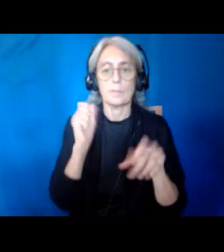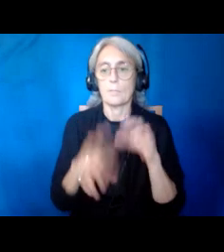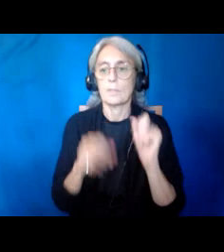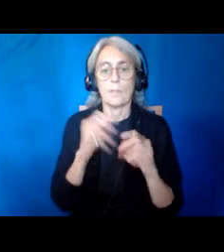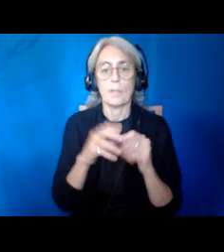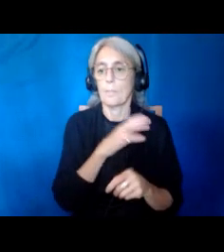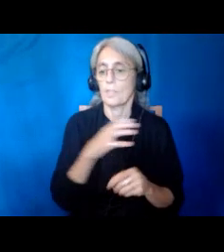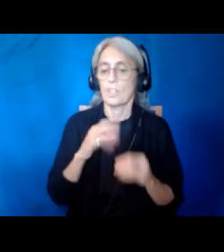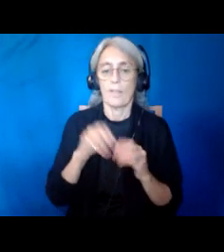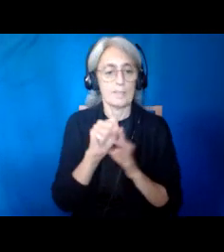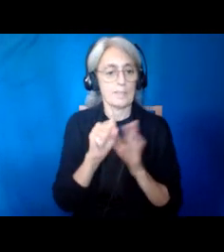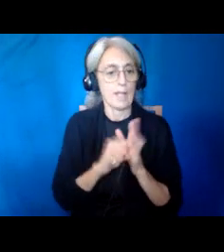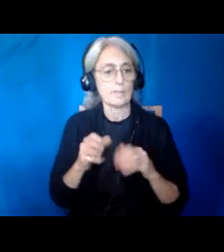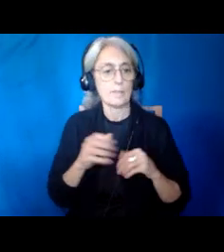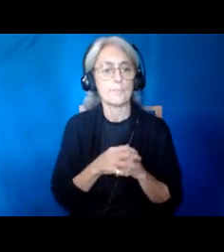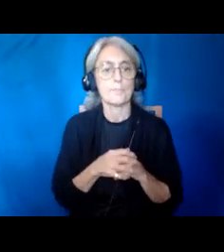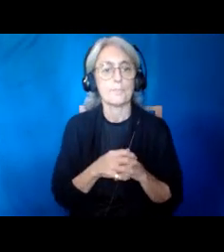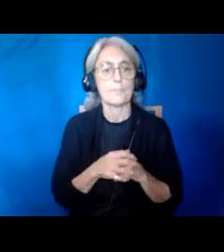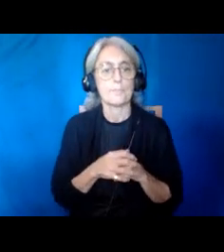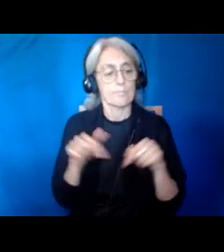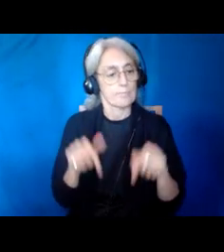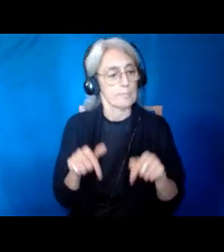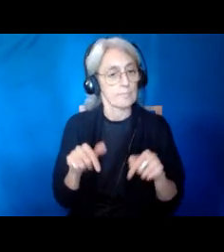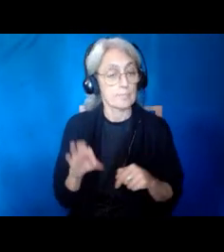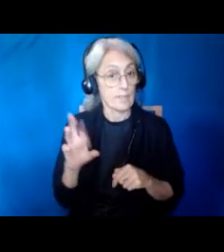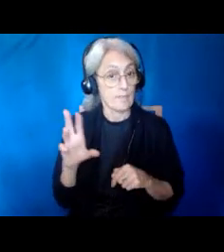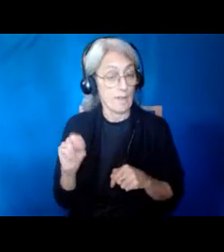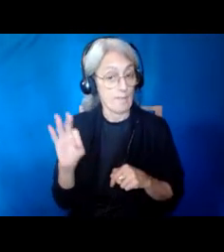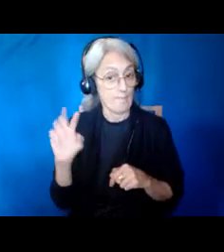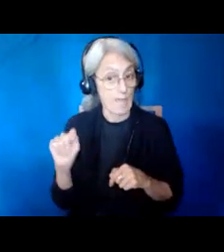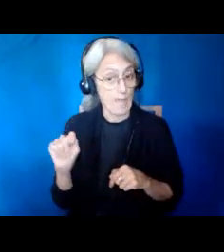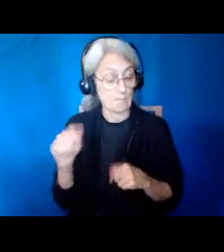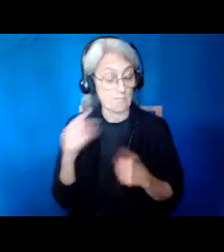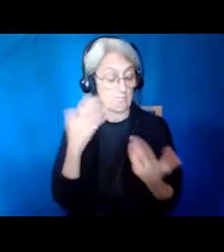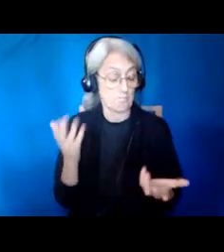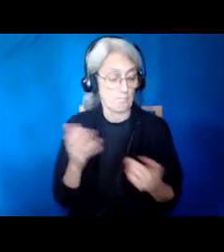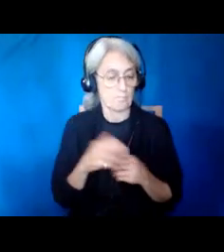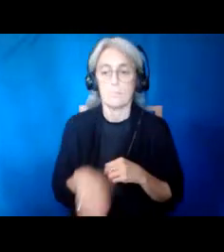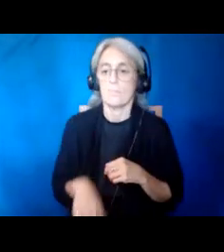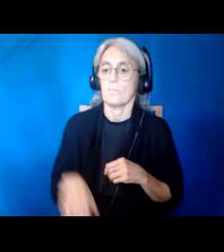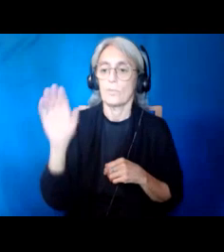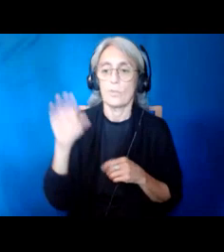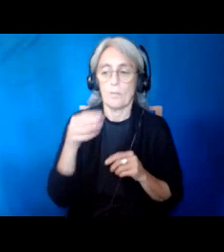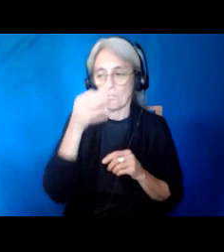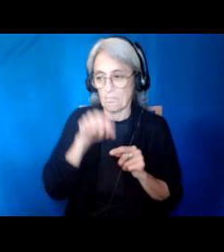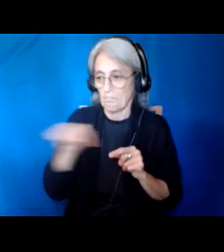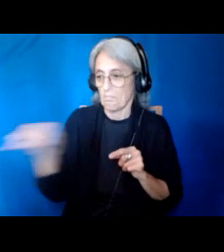in the state. I'm not sure if this is a fun fact or not, but I thought I'd share it. I grew up less than 10 miles from here, right